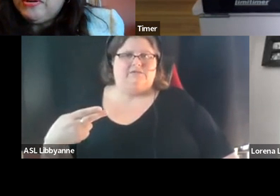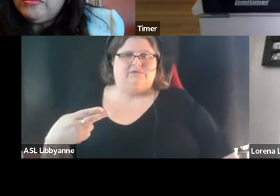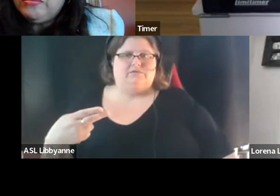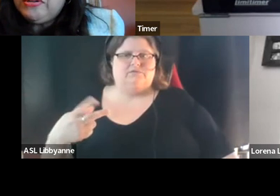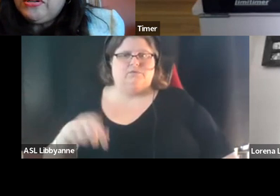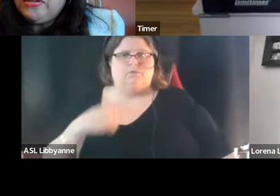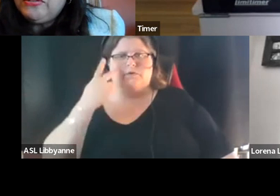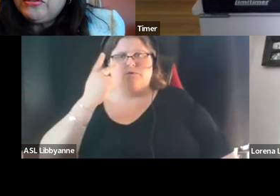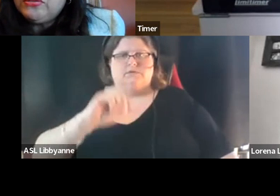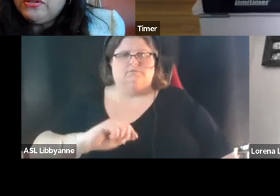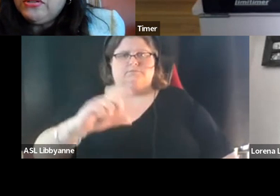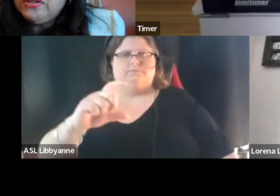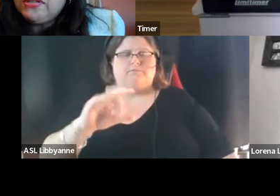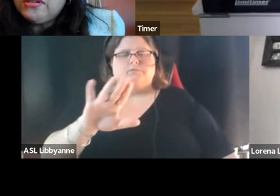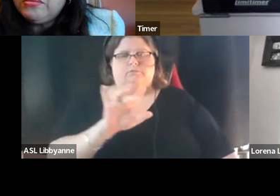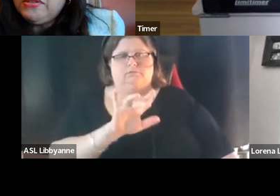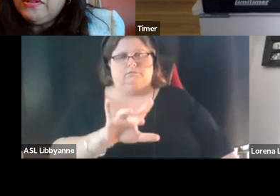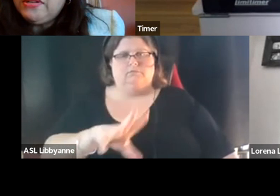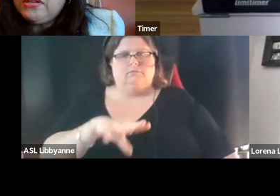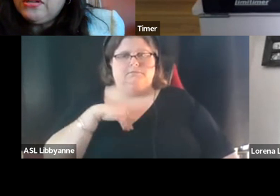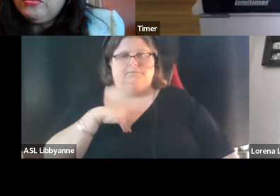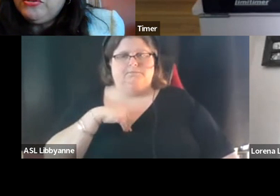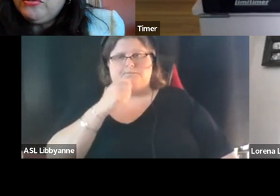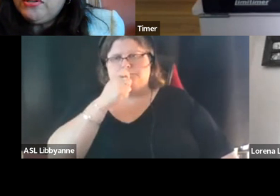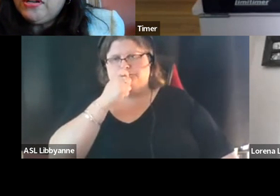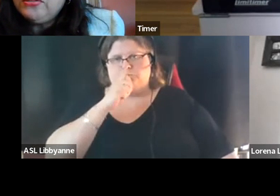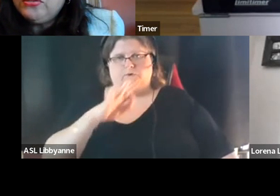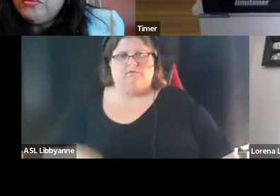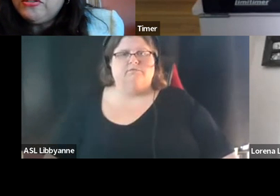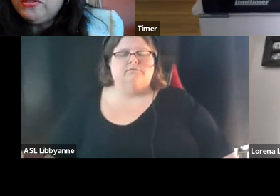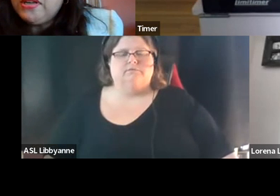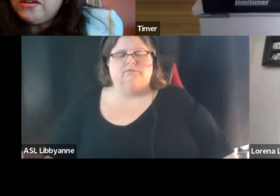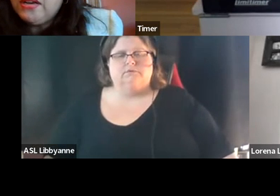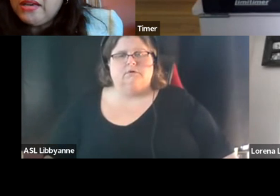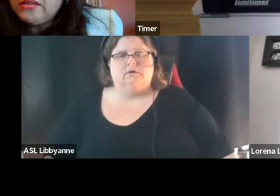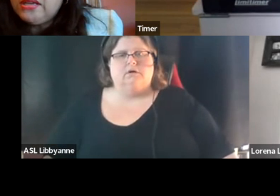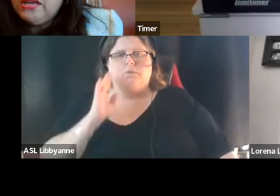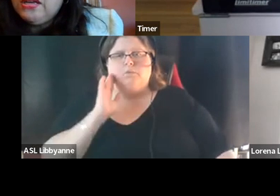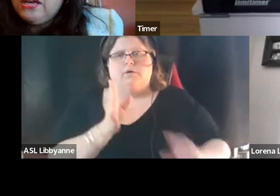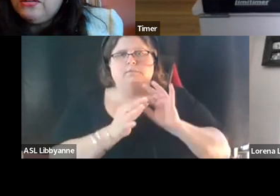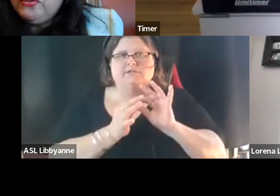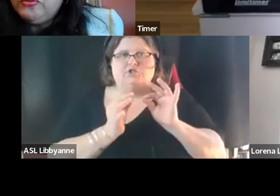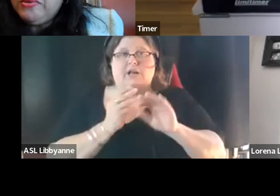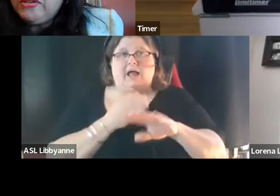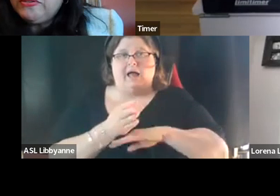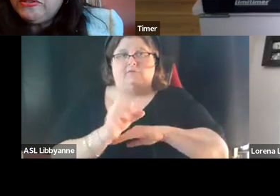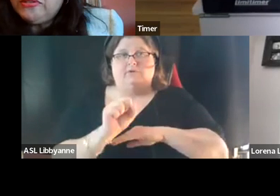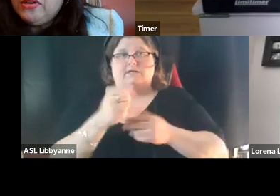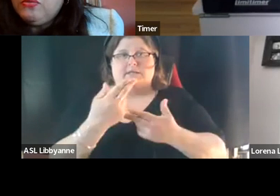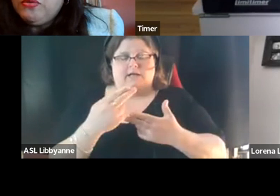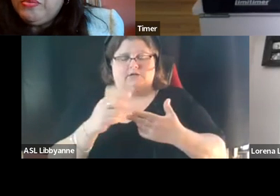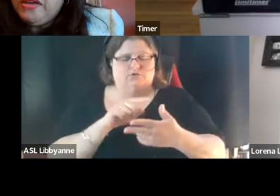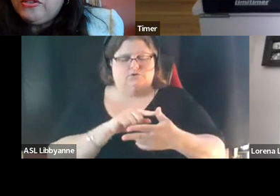you see the prompt on your screen, you can accept it and unmute. And I'll just mention that our next few